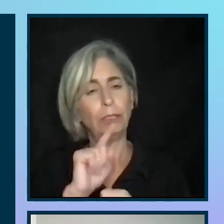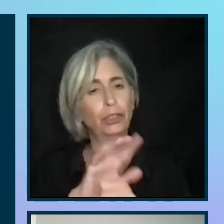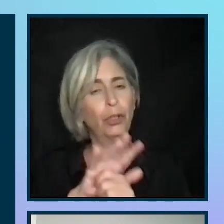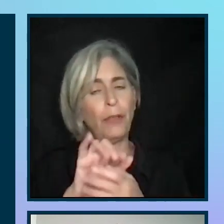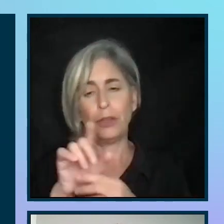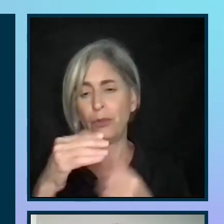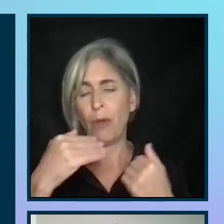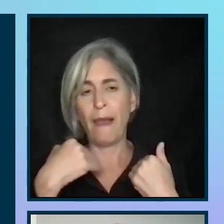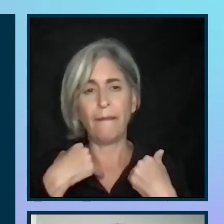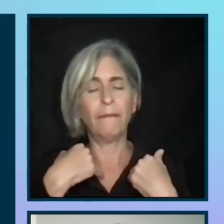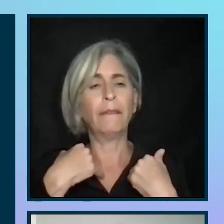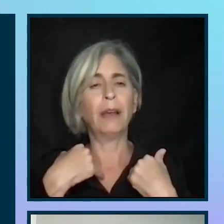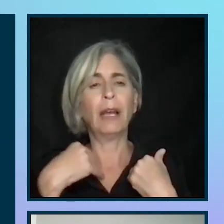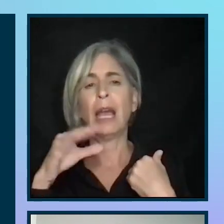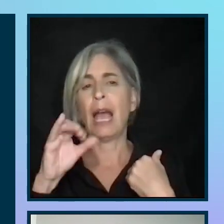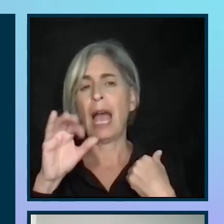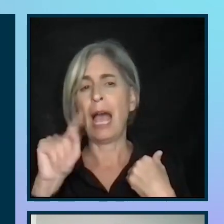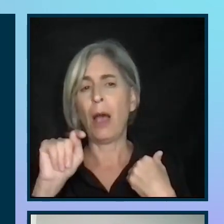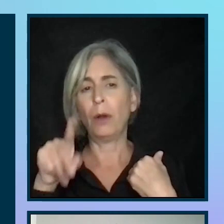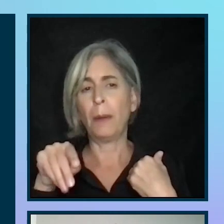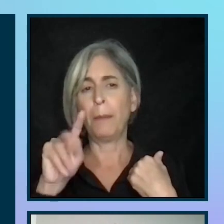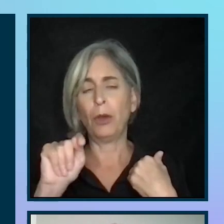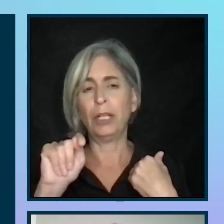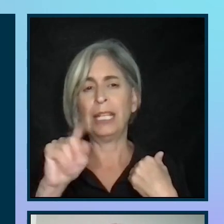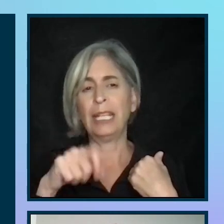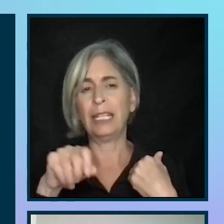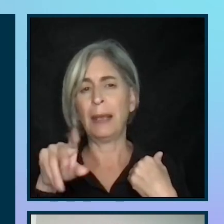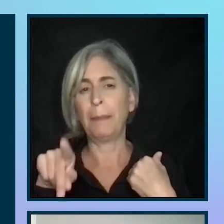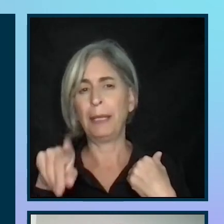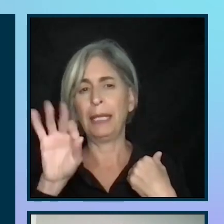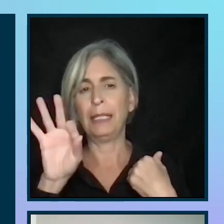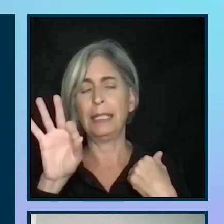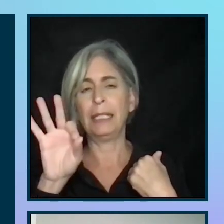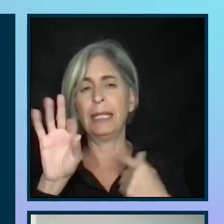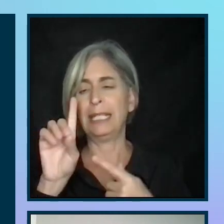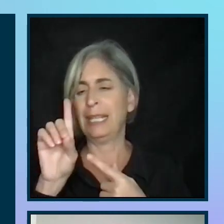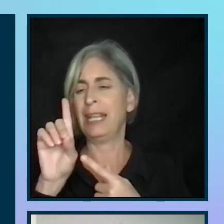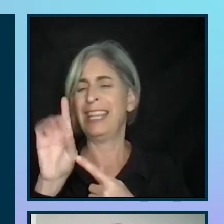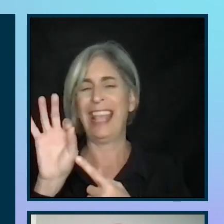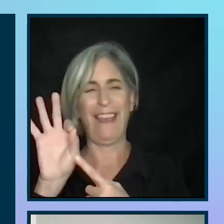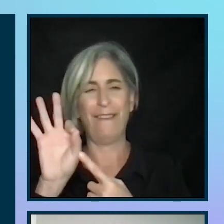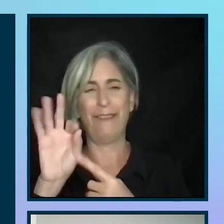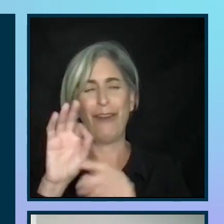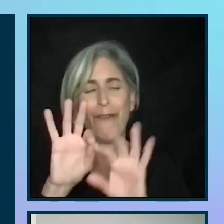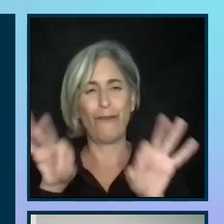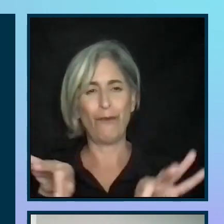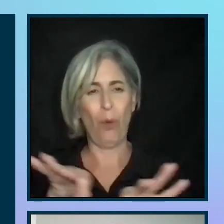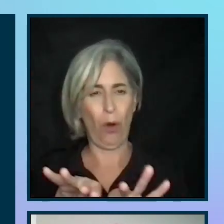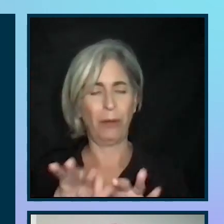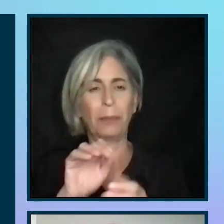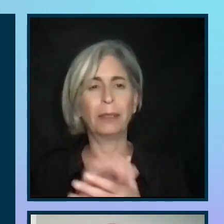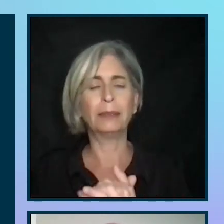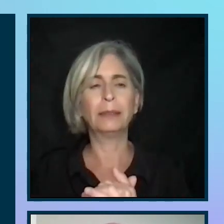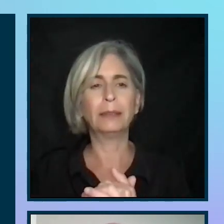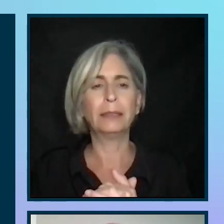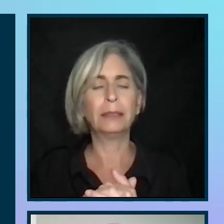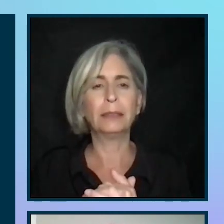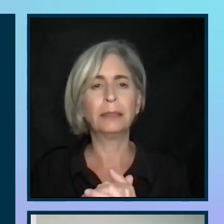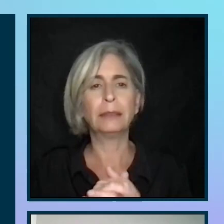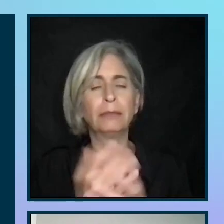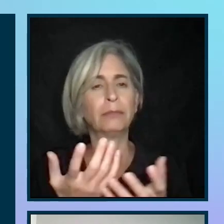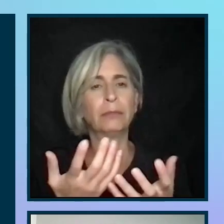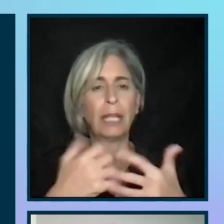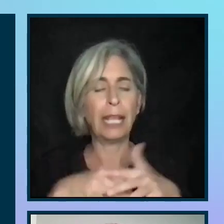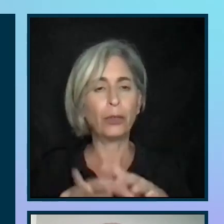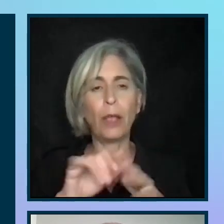have output in a web PDF form or into an EPUB that's going to meet accessible criteria. Integrated to